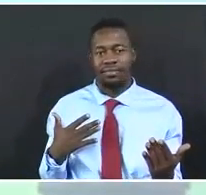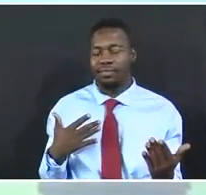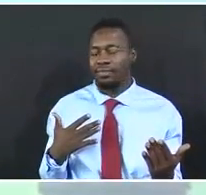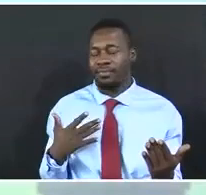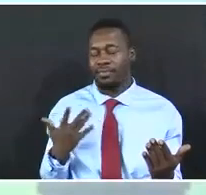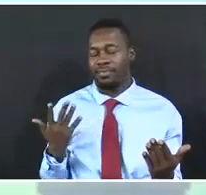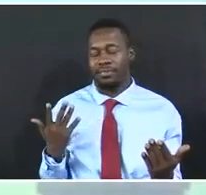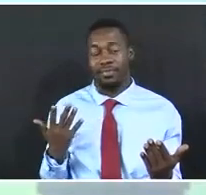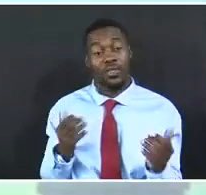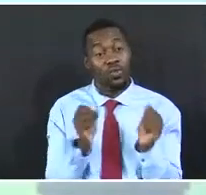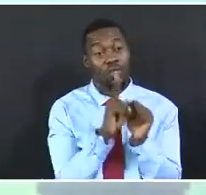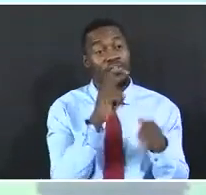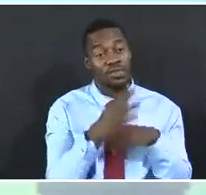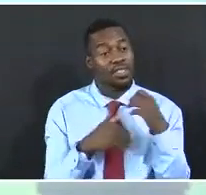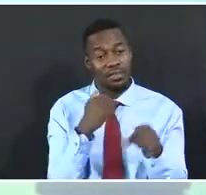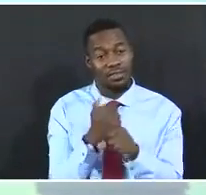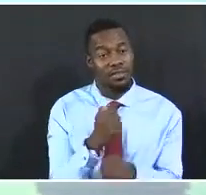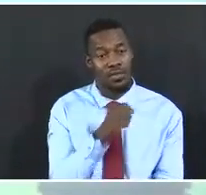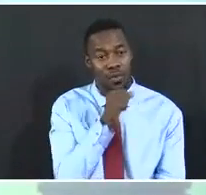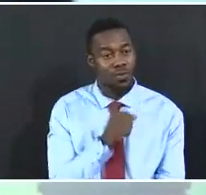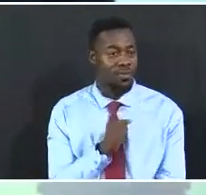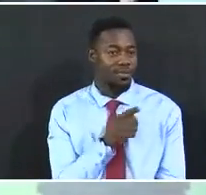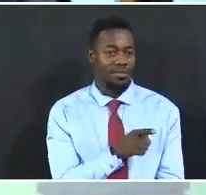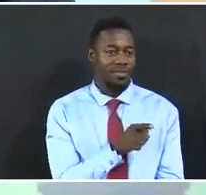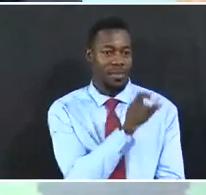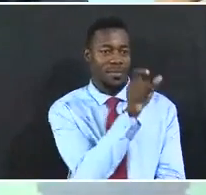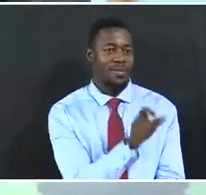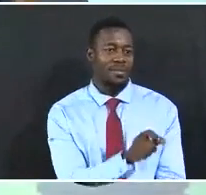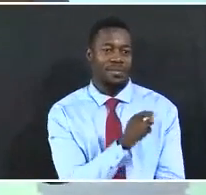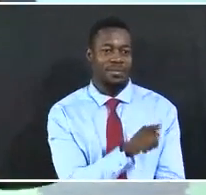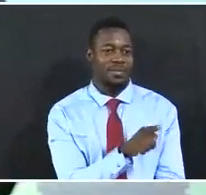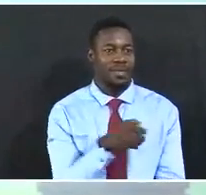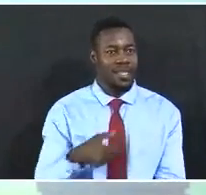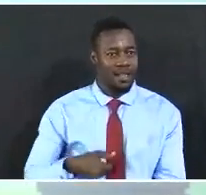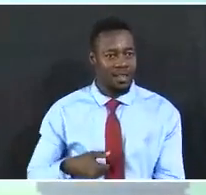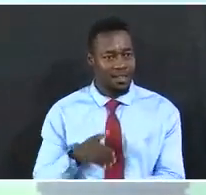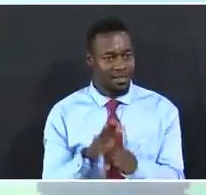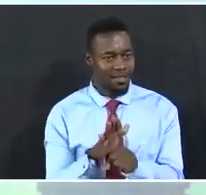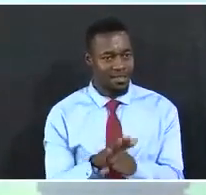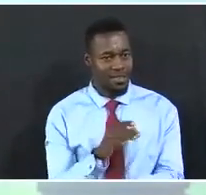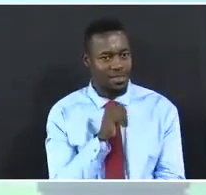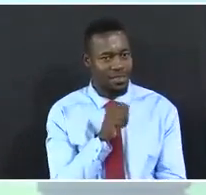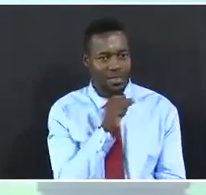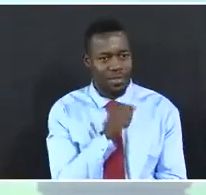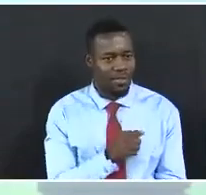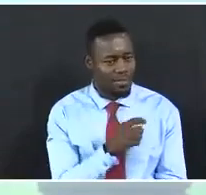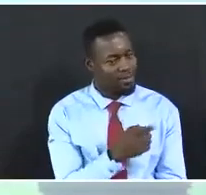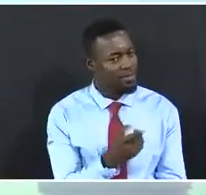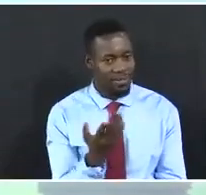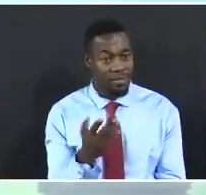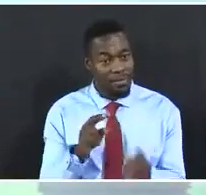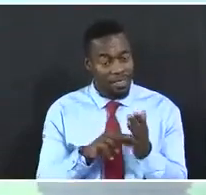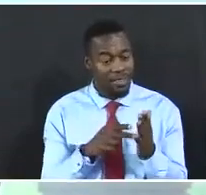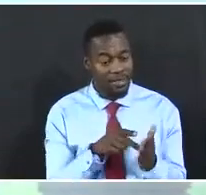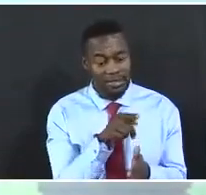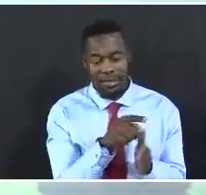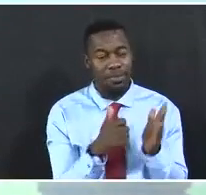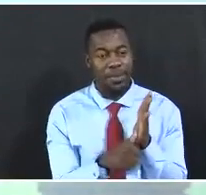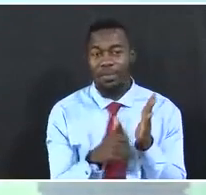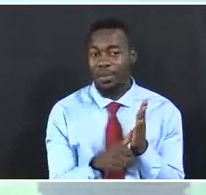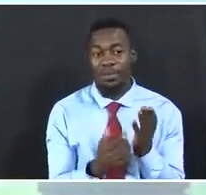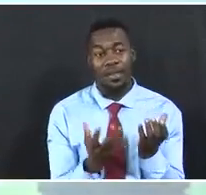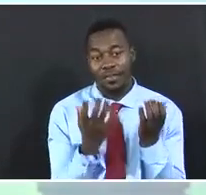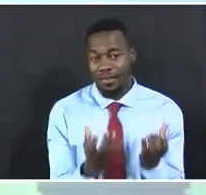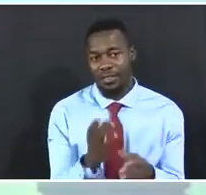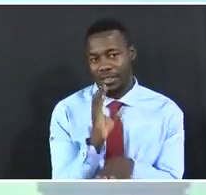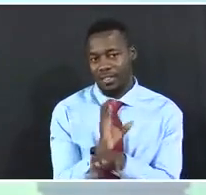12 years old. And he told me, he could even tell me the sites that he visits. Pornography is a big problem in the